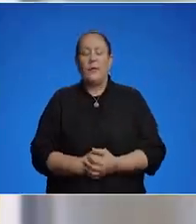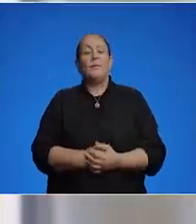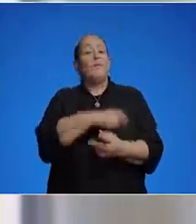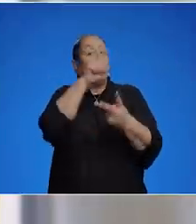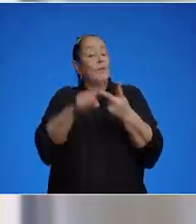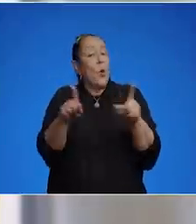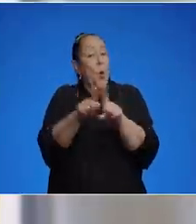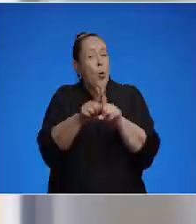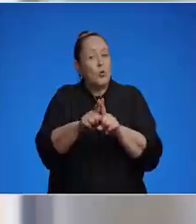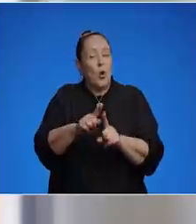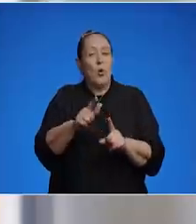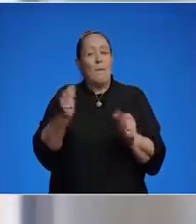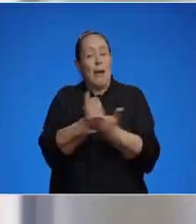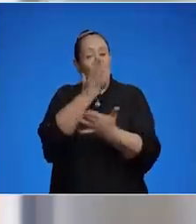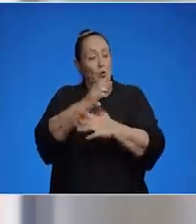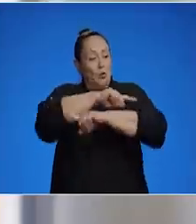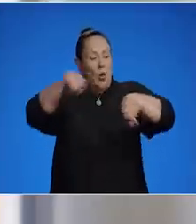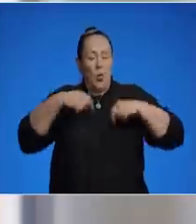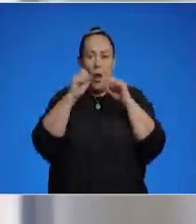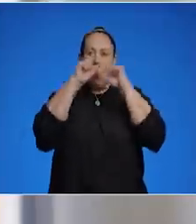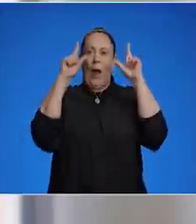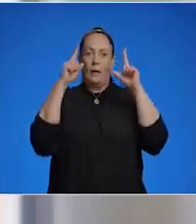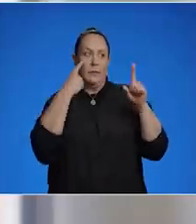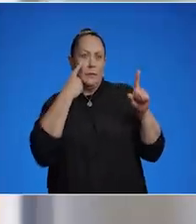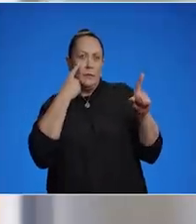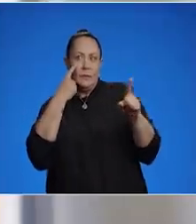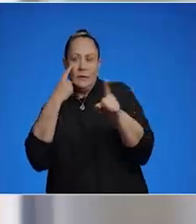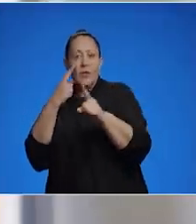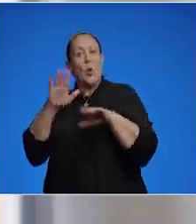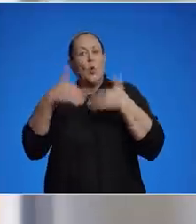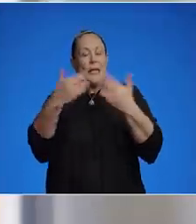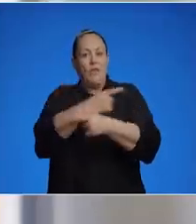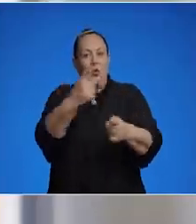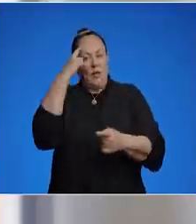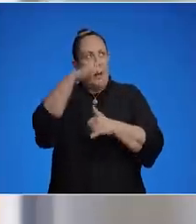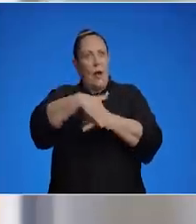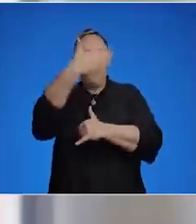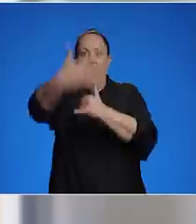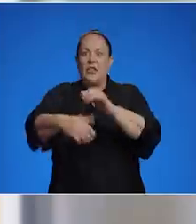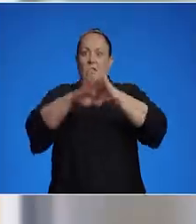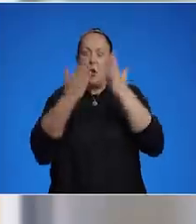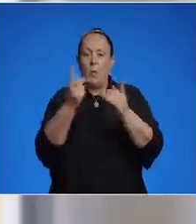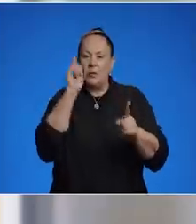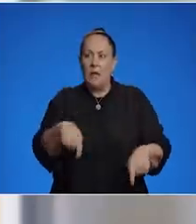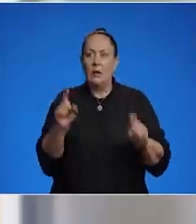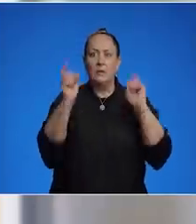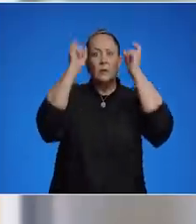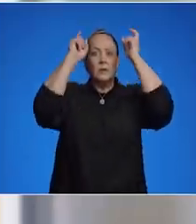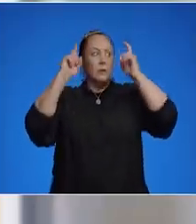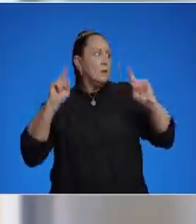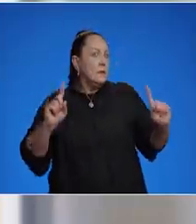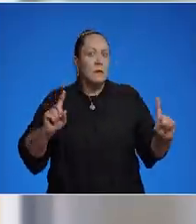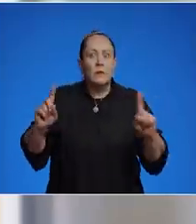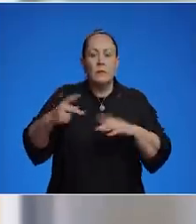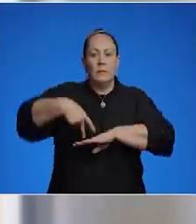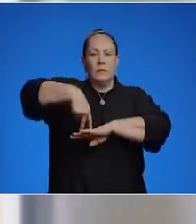The reason is to always be watchful. And there's nothing like an apocalyptic message to make people alarmed and